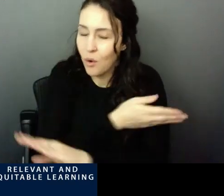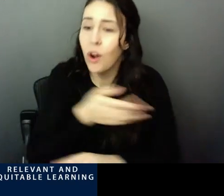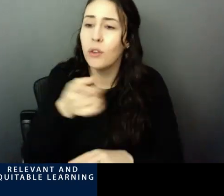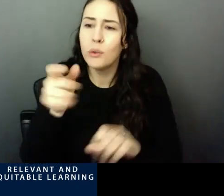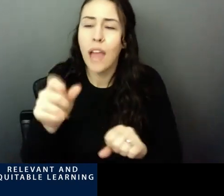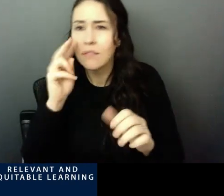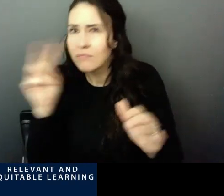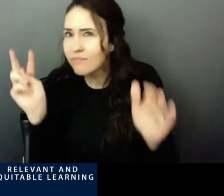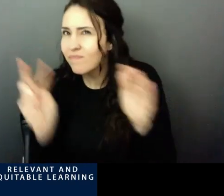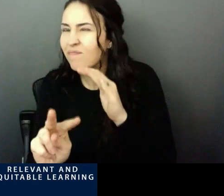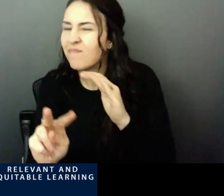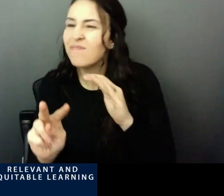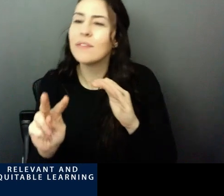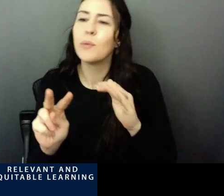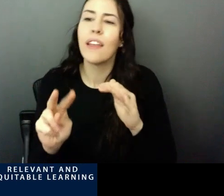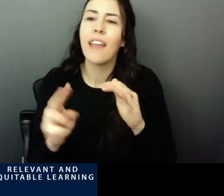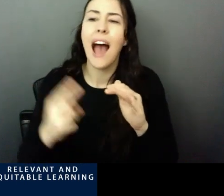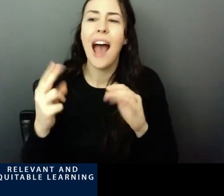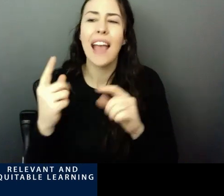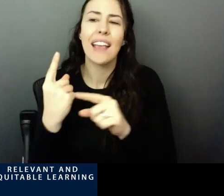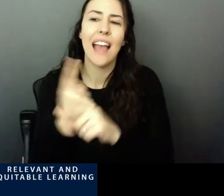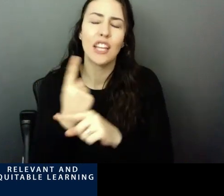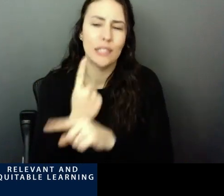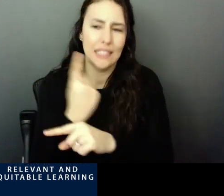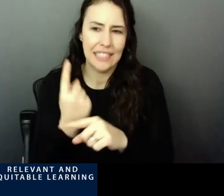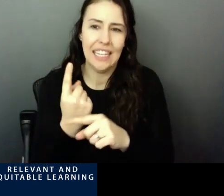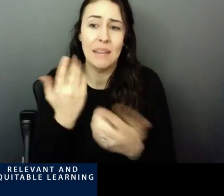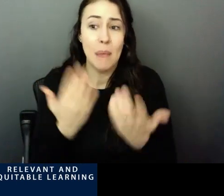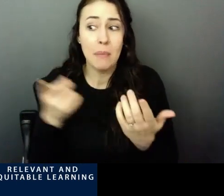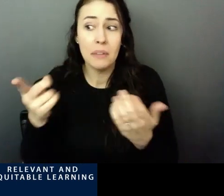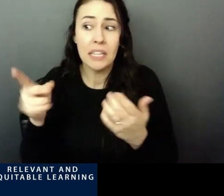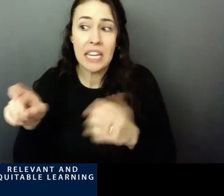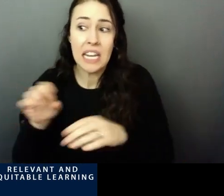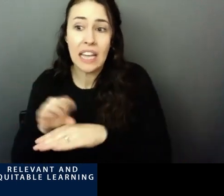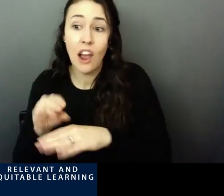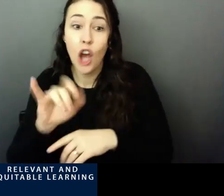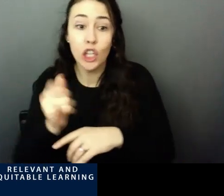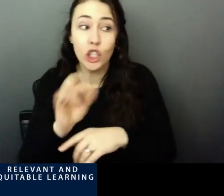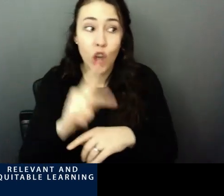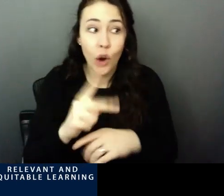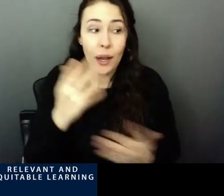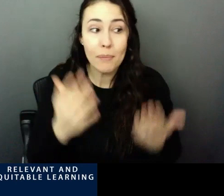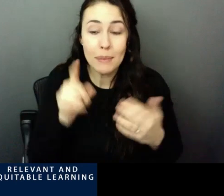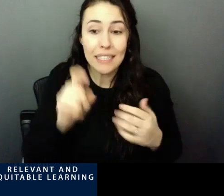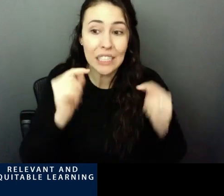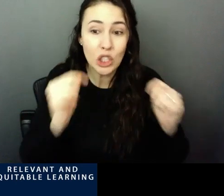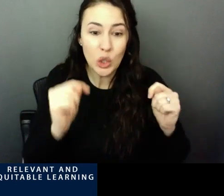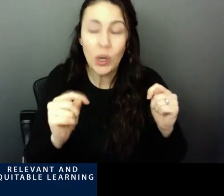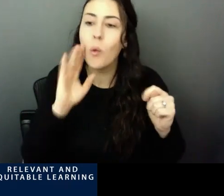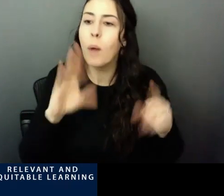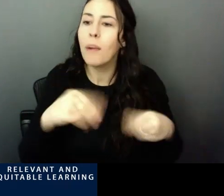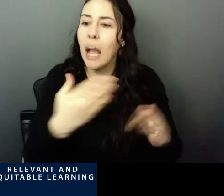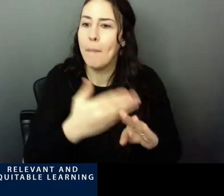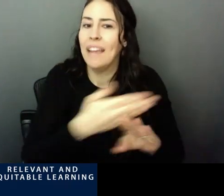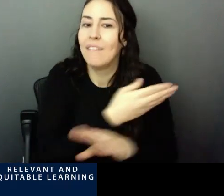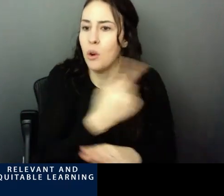accuracy to say, hey, Aeron Zentner may need counseling. Hey, Jarek may need tutoring. Let's get him that before this occurs.